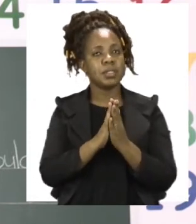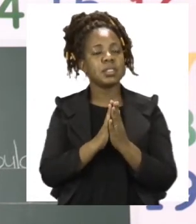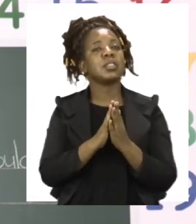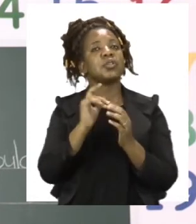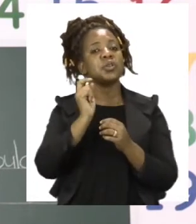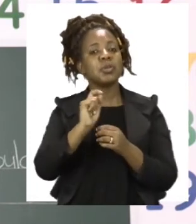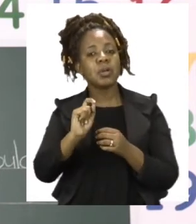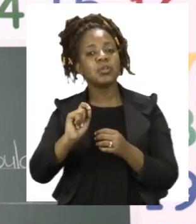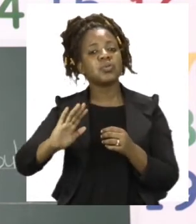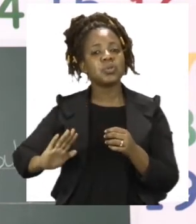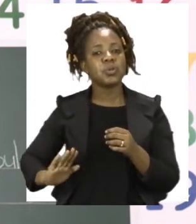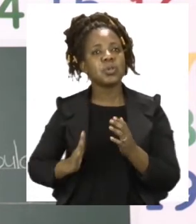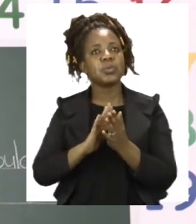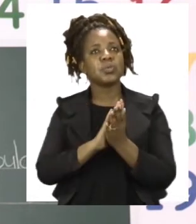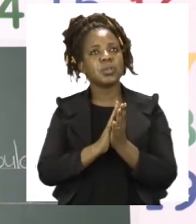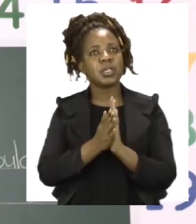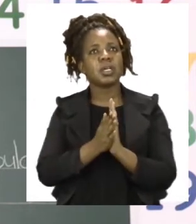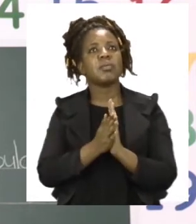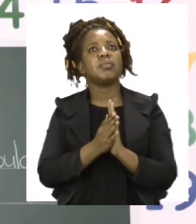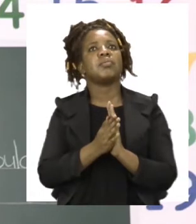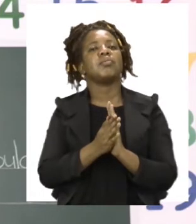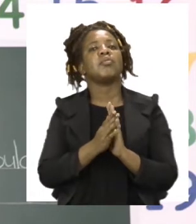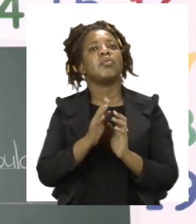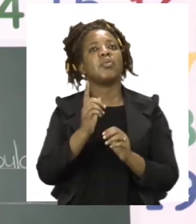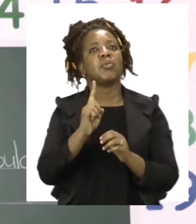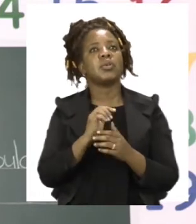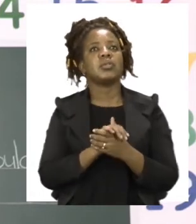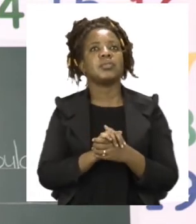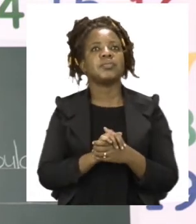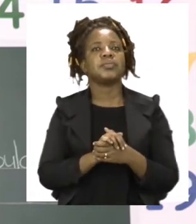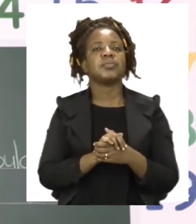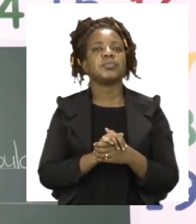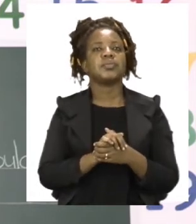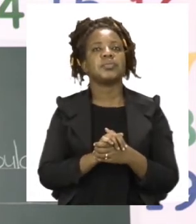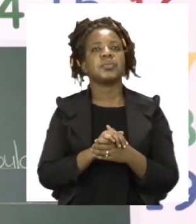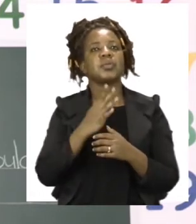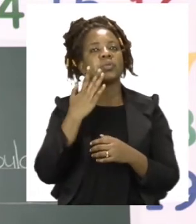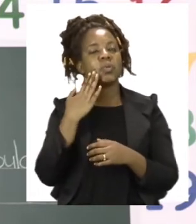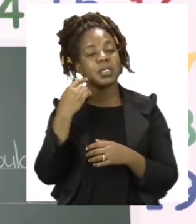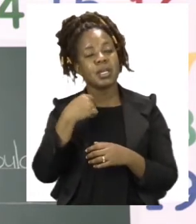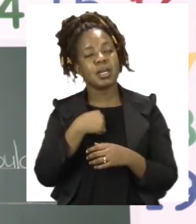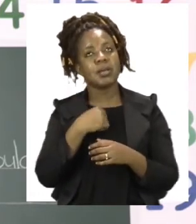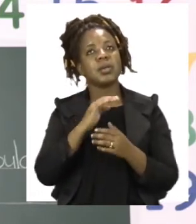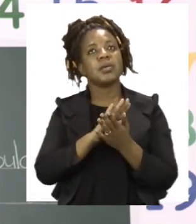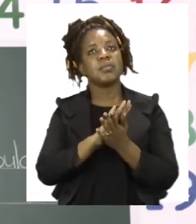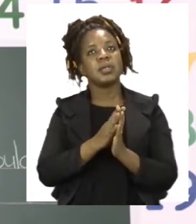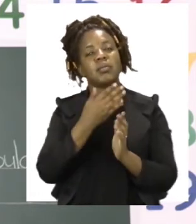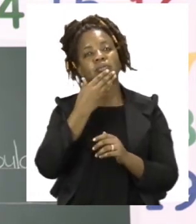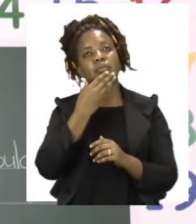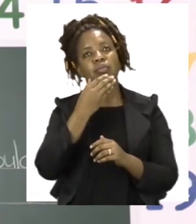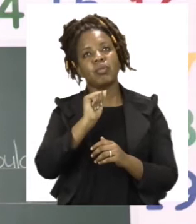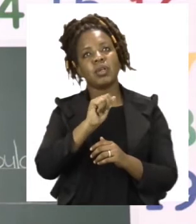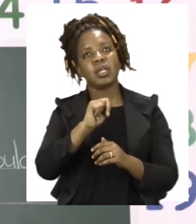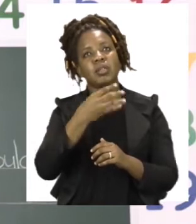these words. So let us look at our sentence. It says, When I become an